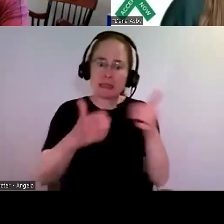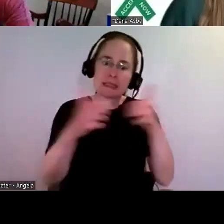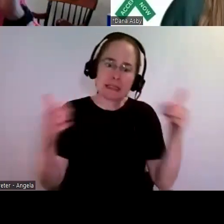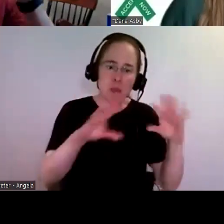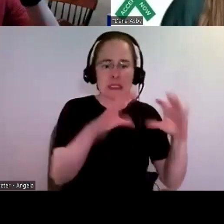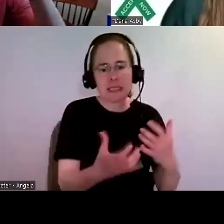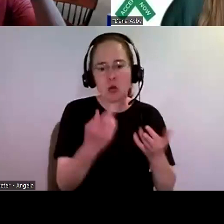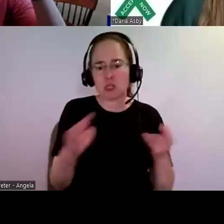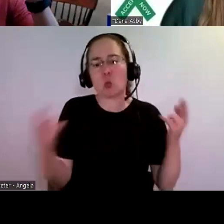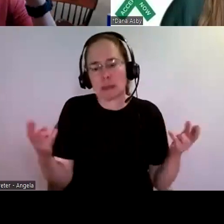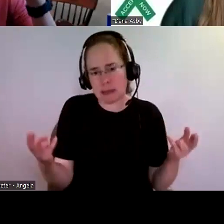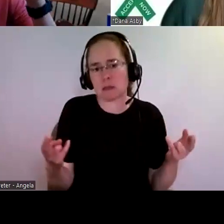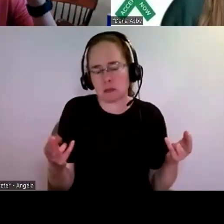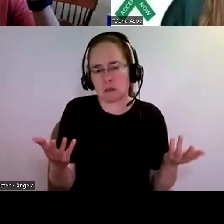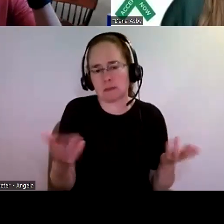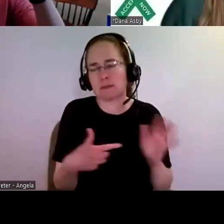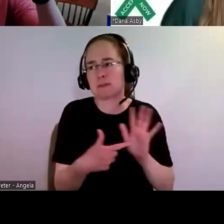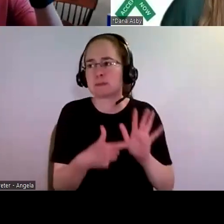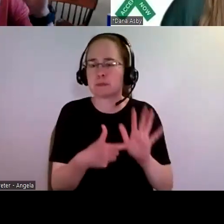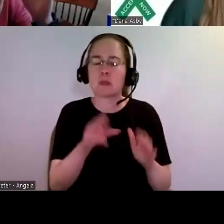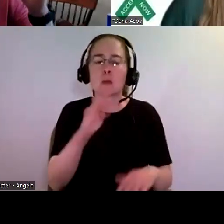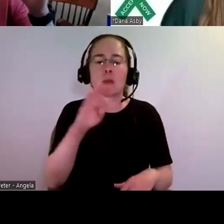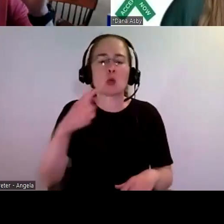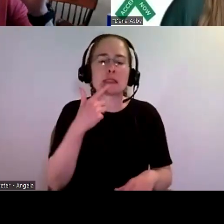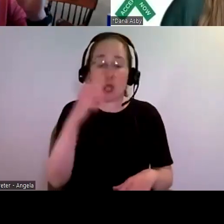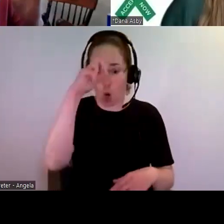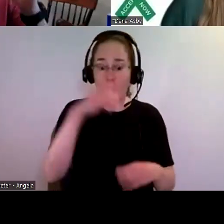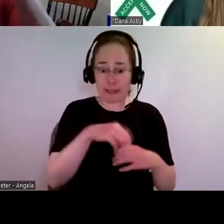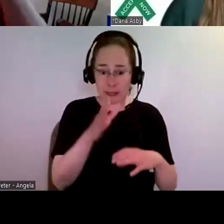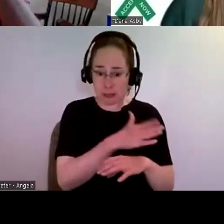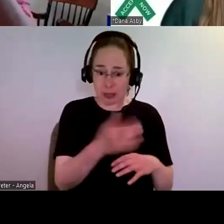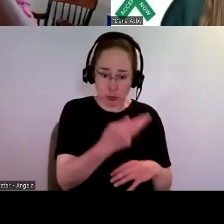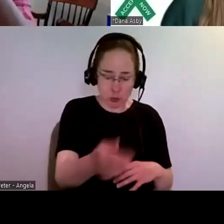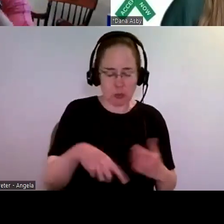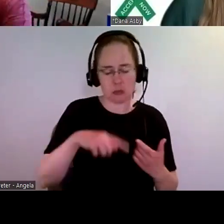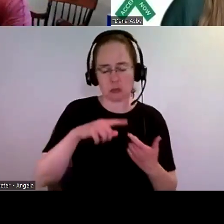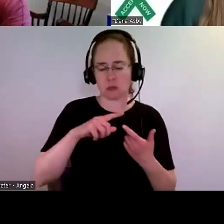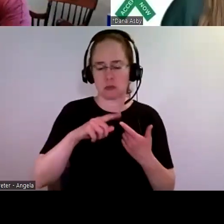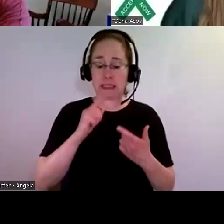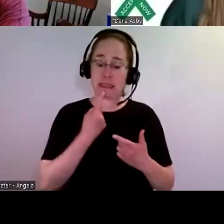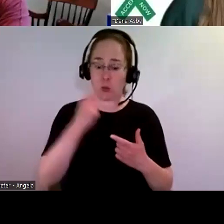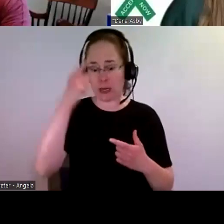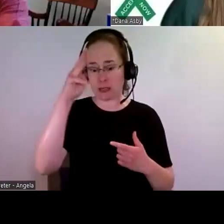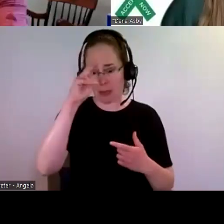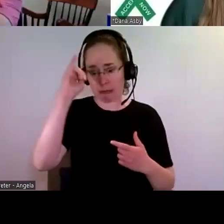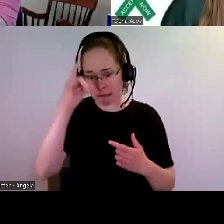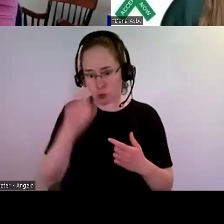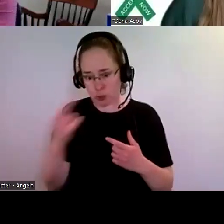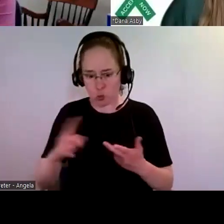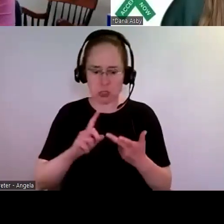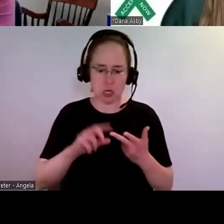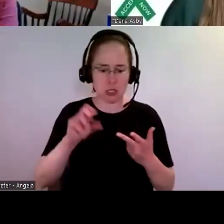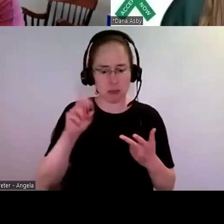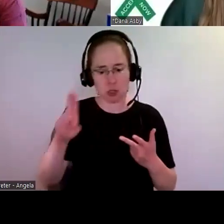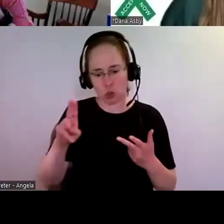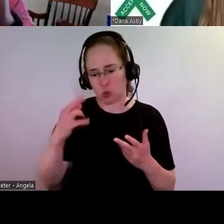that's what Muriel said. You know, you had the autism spectrum resources, and then you've got the serious mental illness resources, and you've got the substance